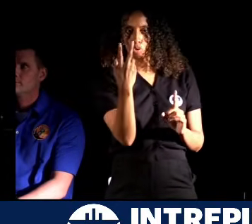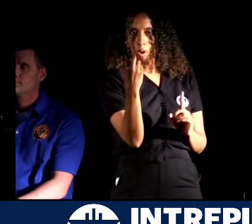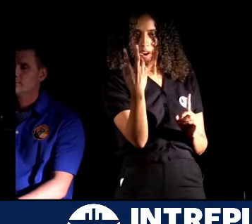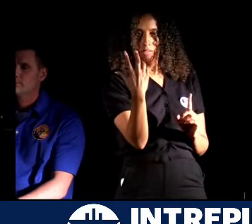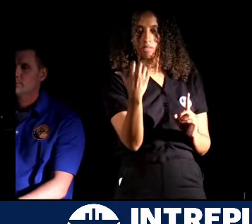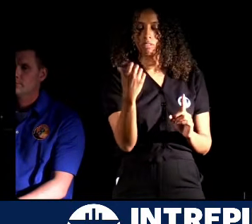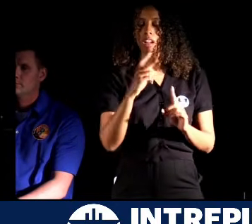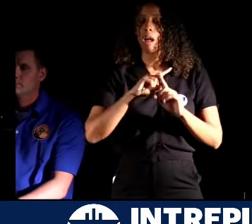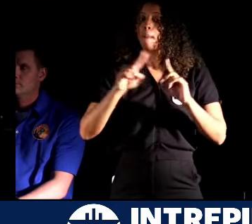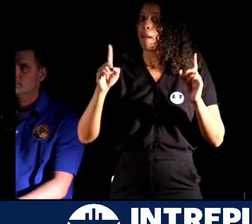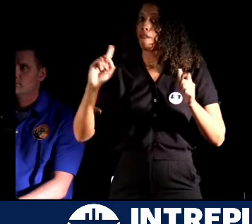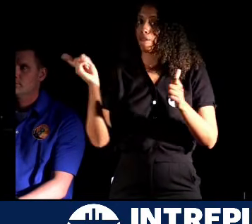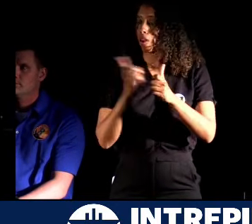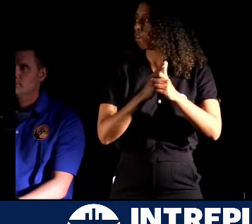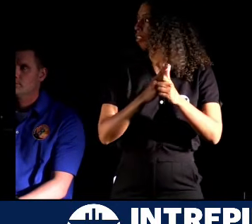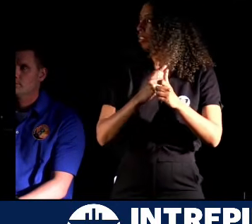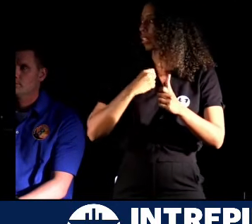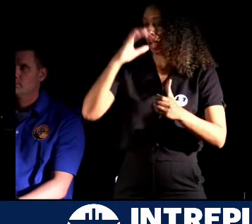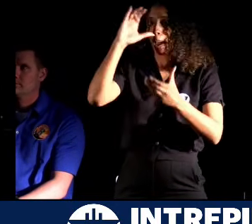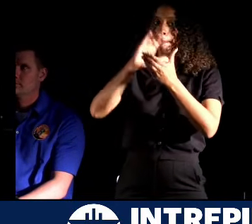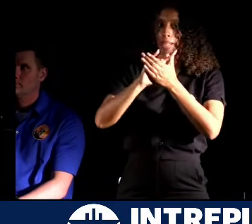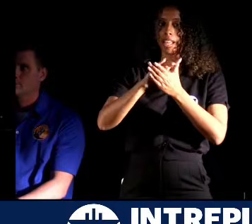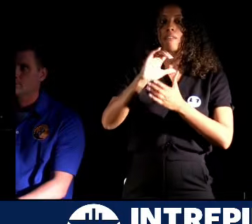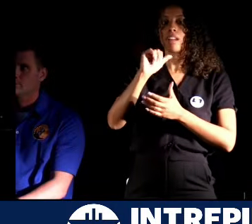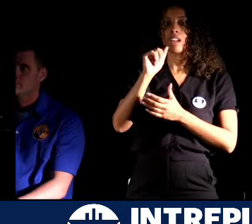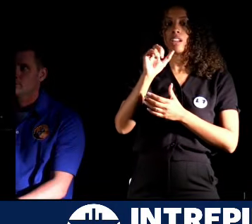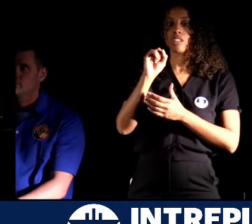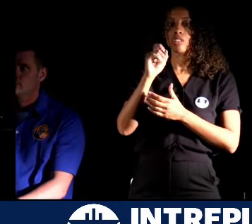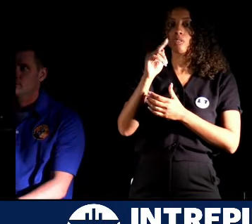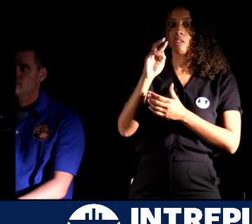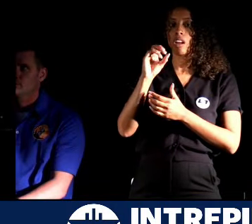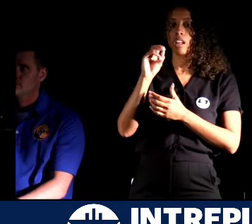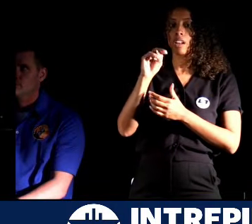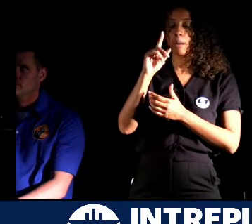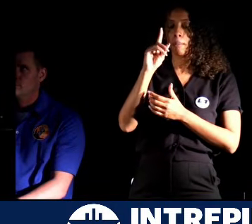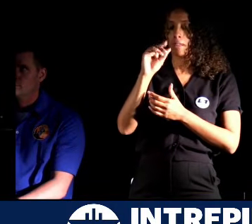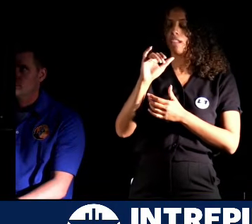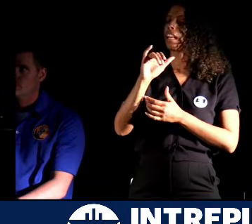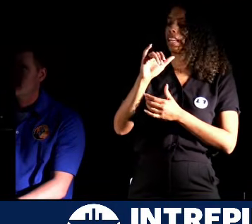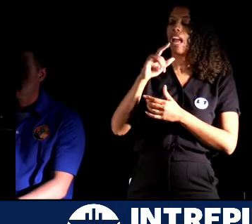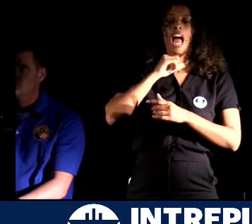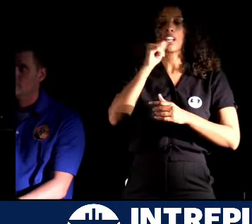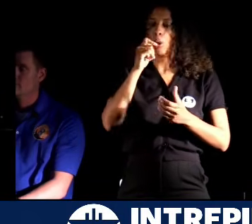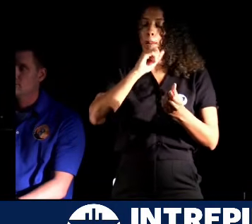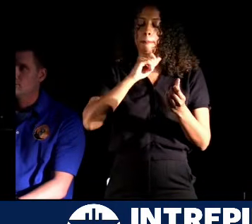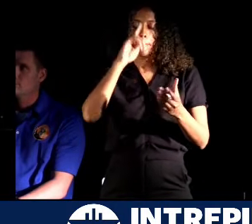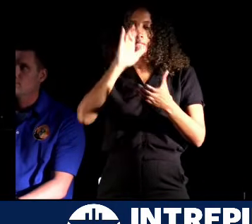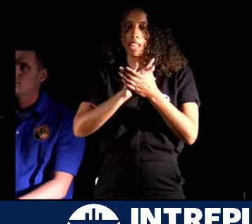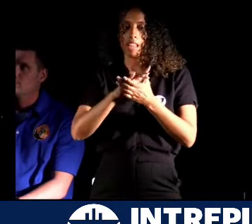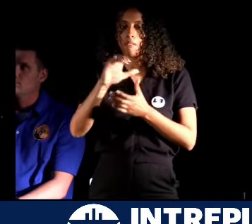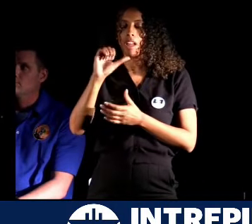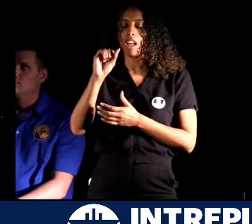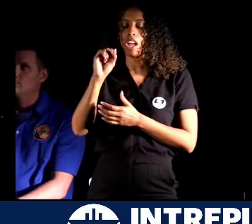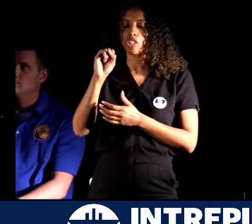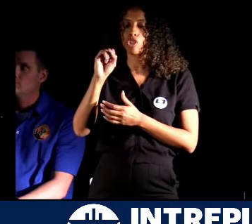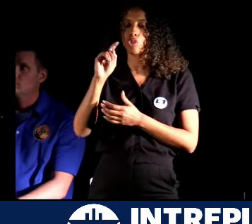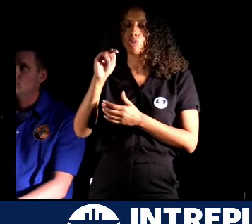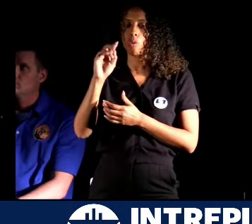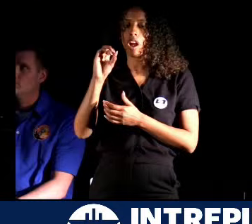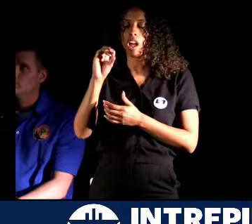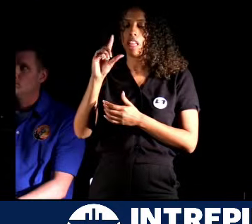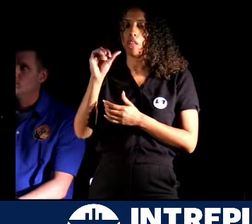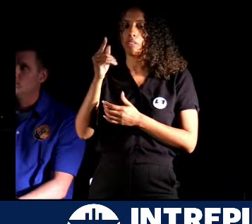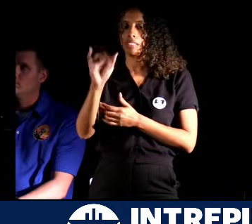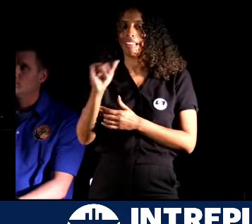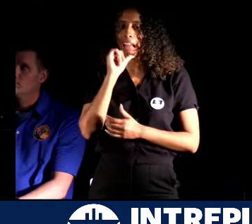all, I believe and I live astronomy. I don't believe astrology, the other part of it at all. I don't believe it because that's, to me,